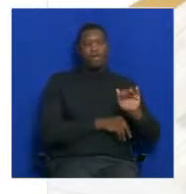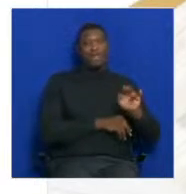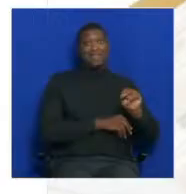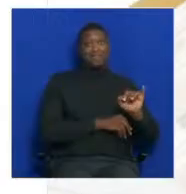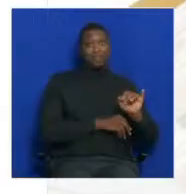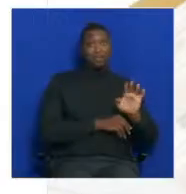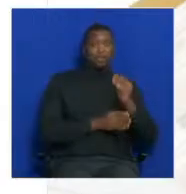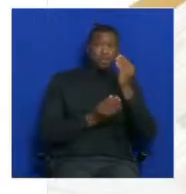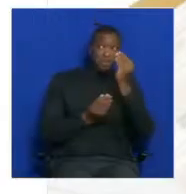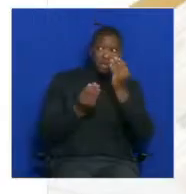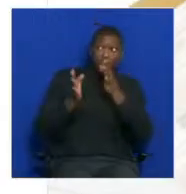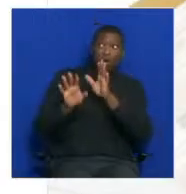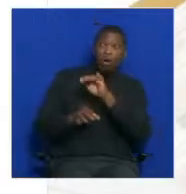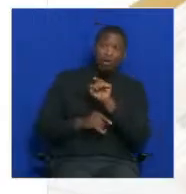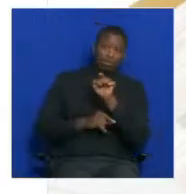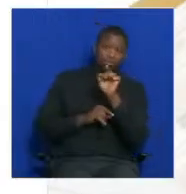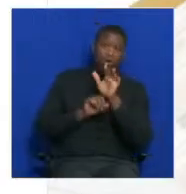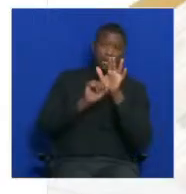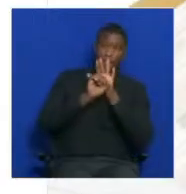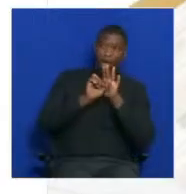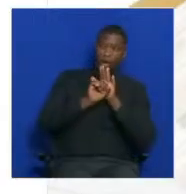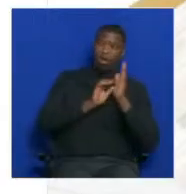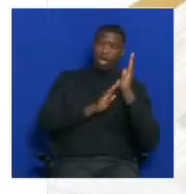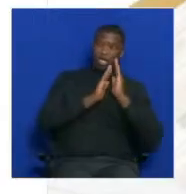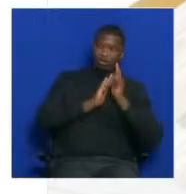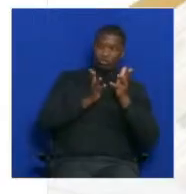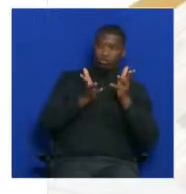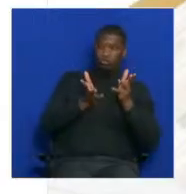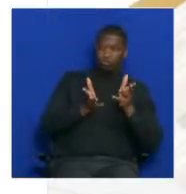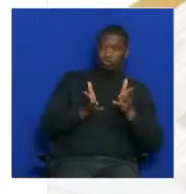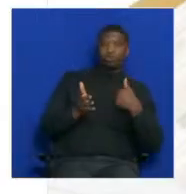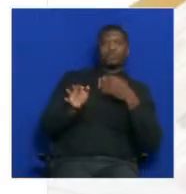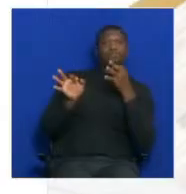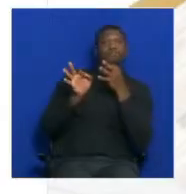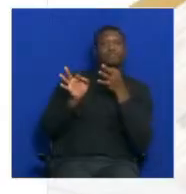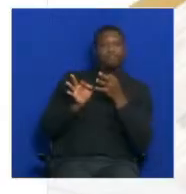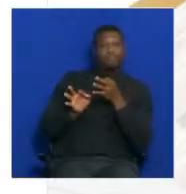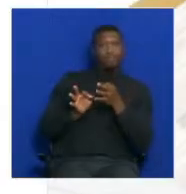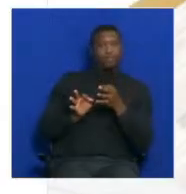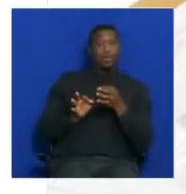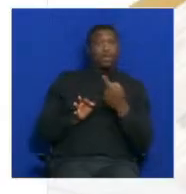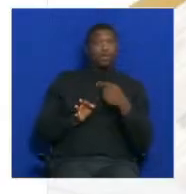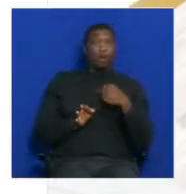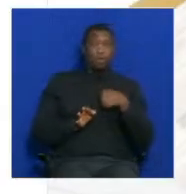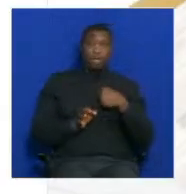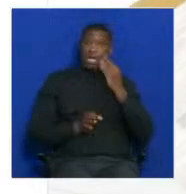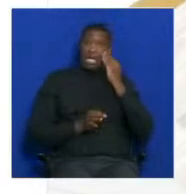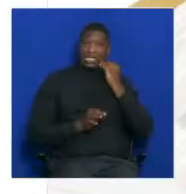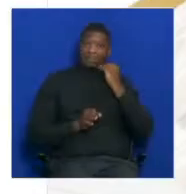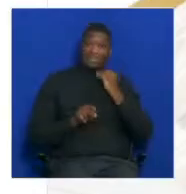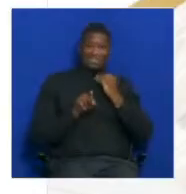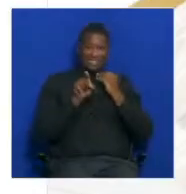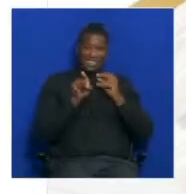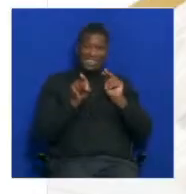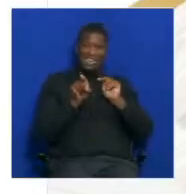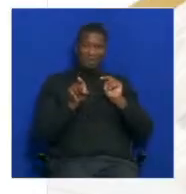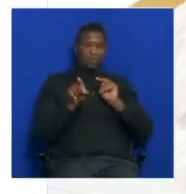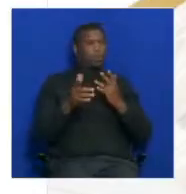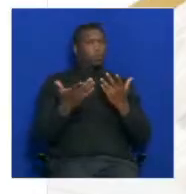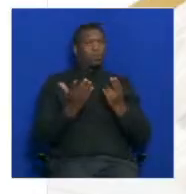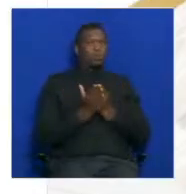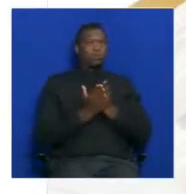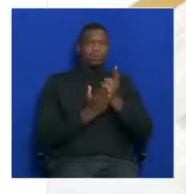my assessment, Mr. Nkabinde is a dishonest man, and I explained to her there